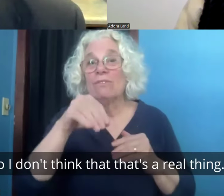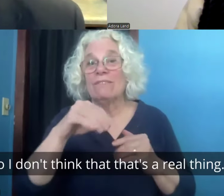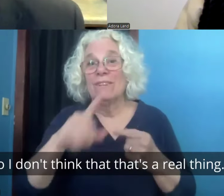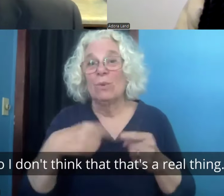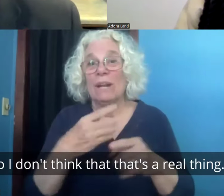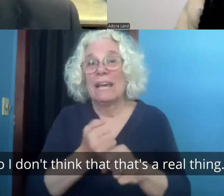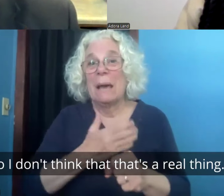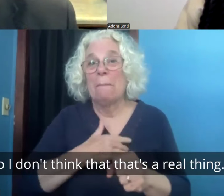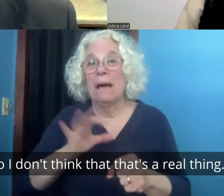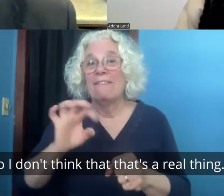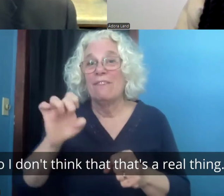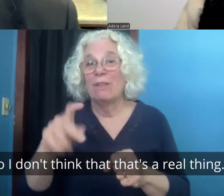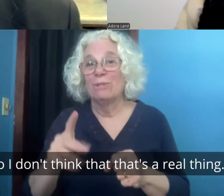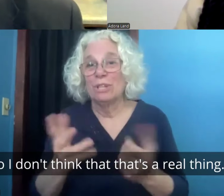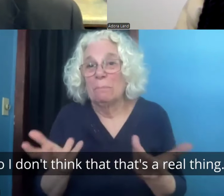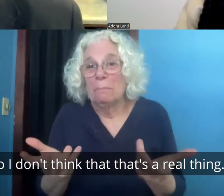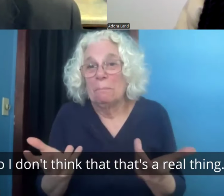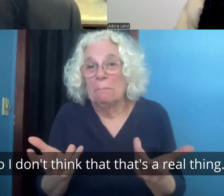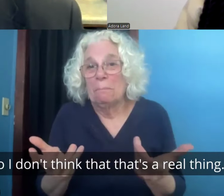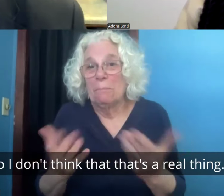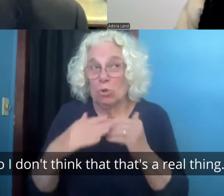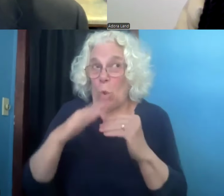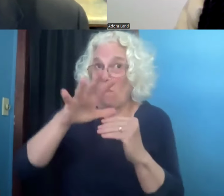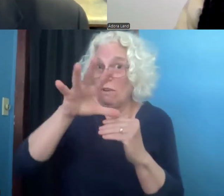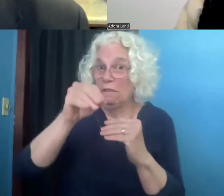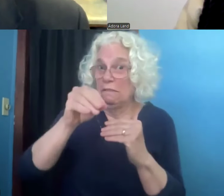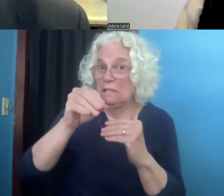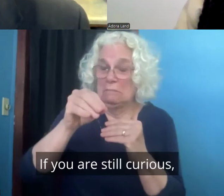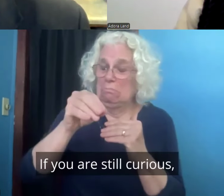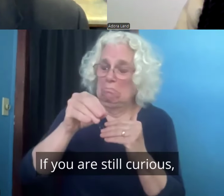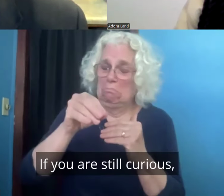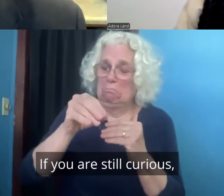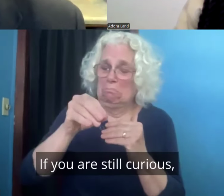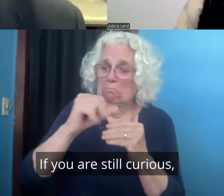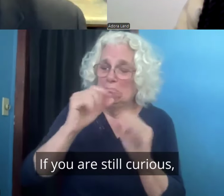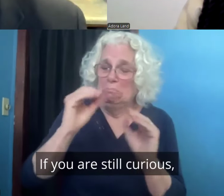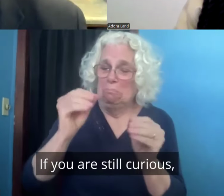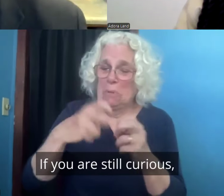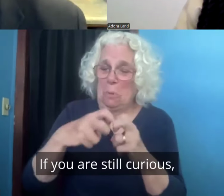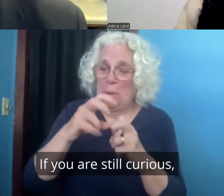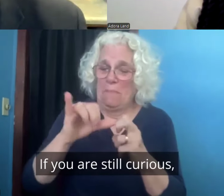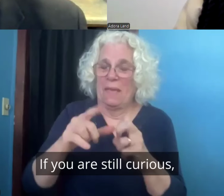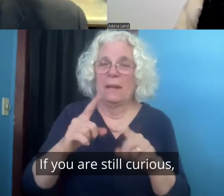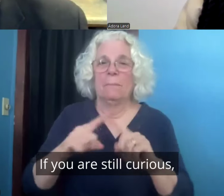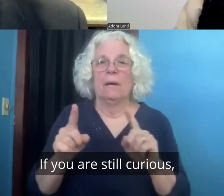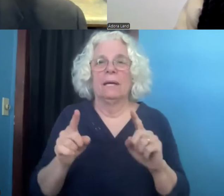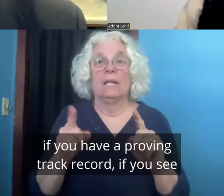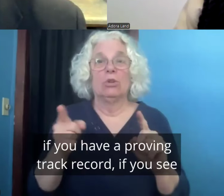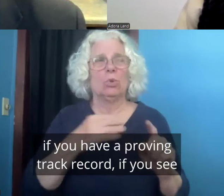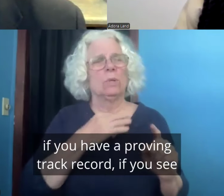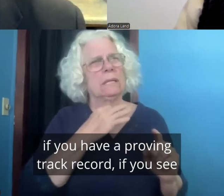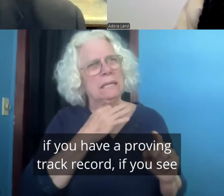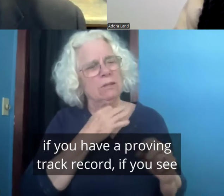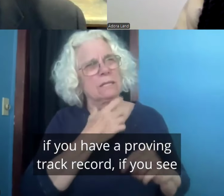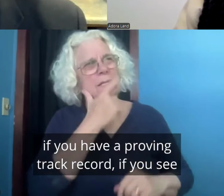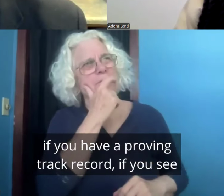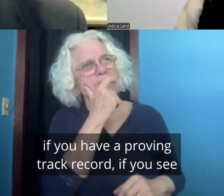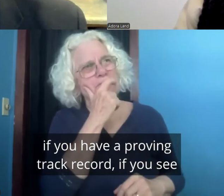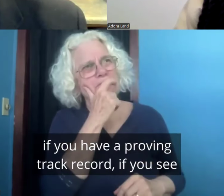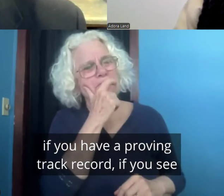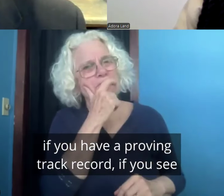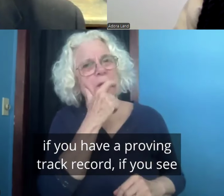So I don't think that that's a real thing. If you are still curious, if you have a proven